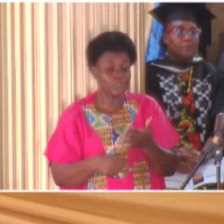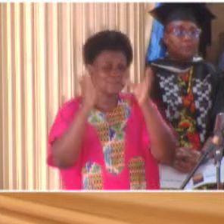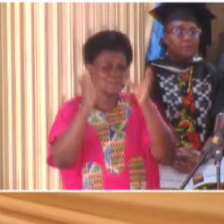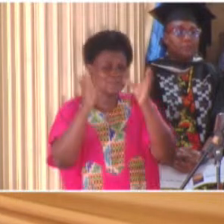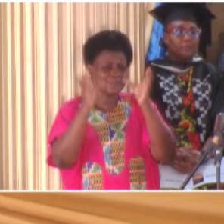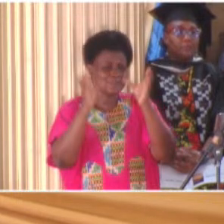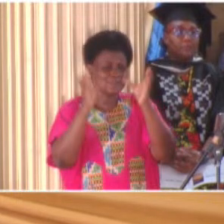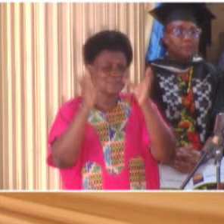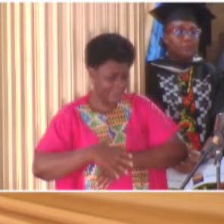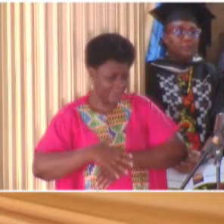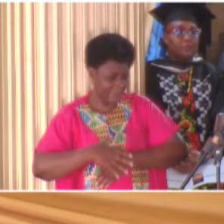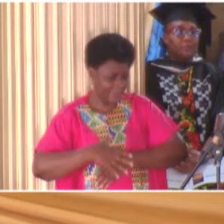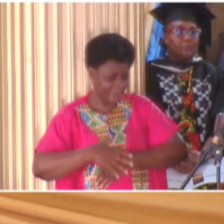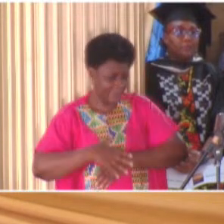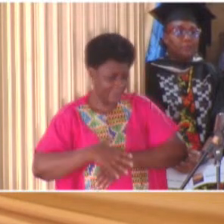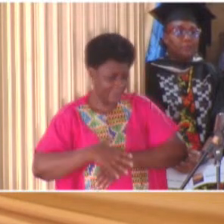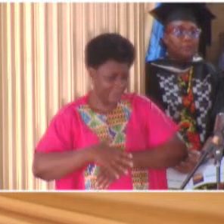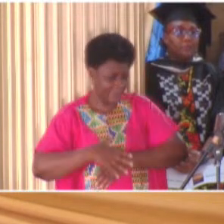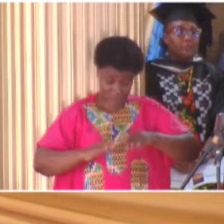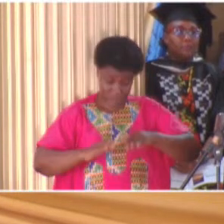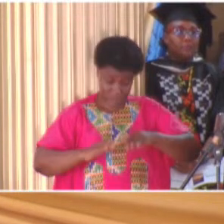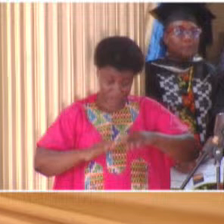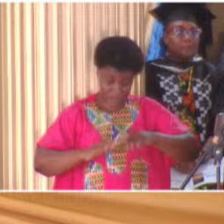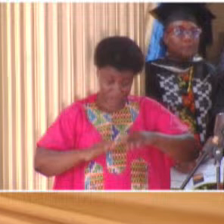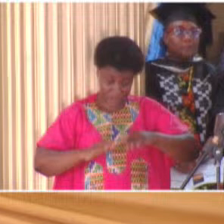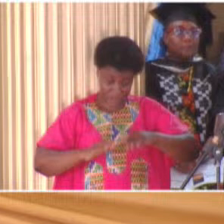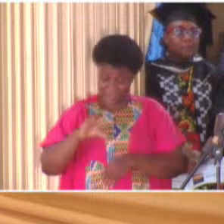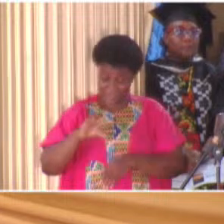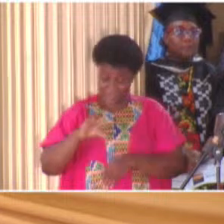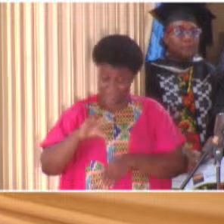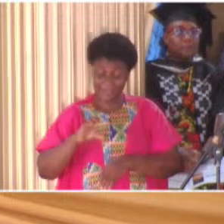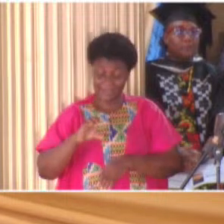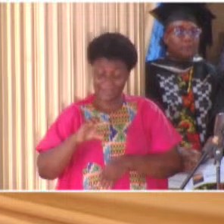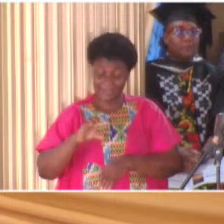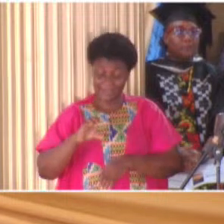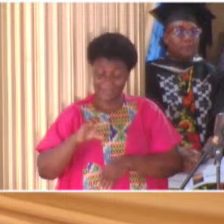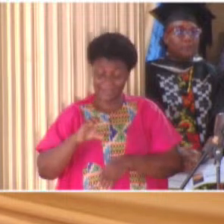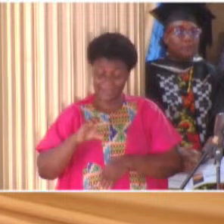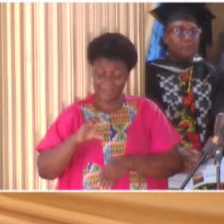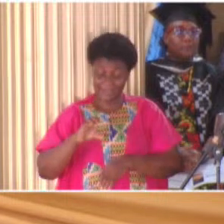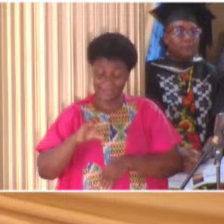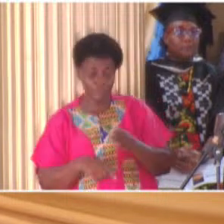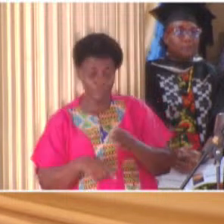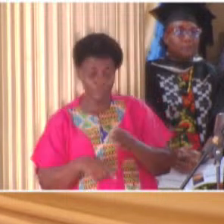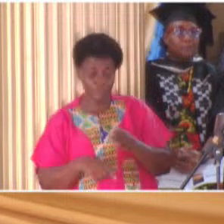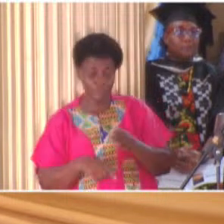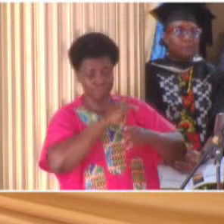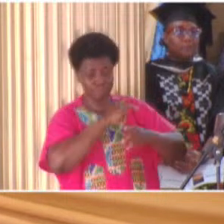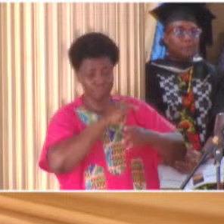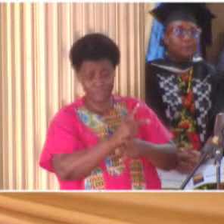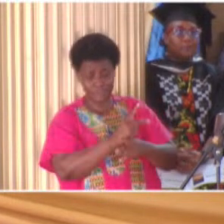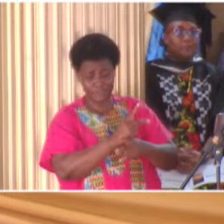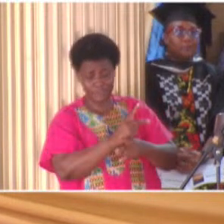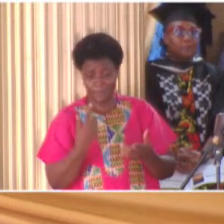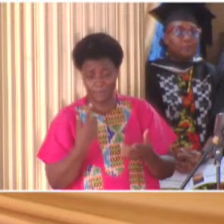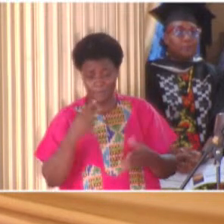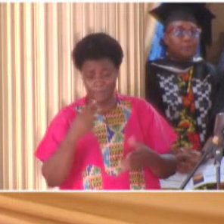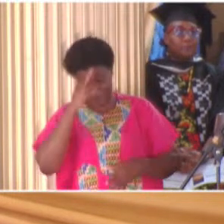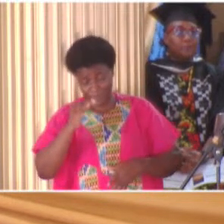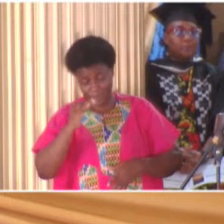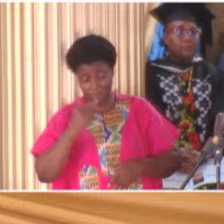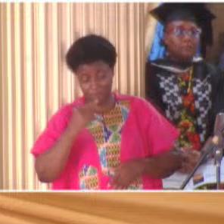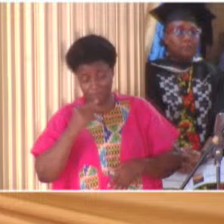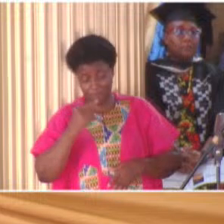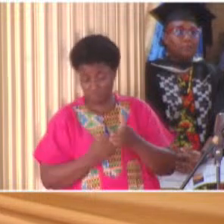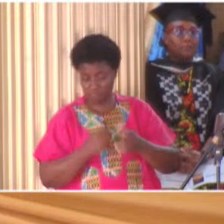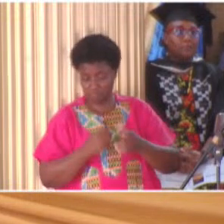in ethnic communities have for decades been the preserve of men. However, bold and dynamic women have